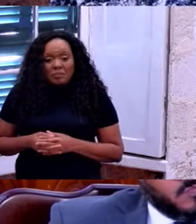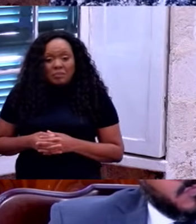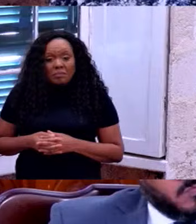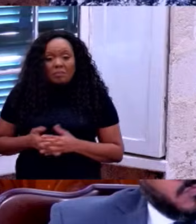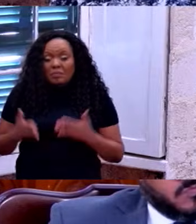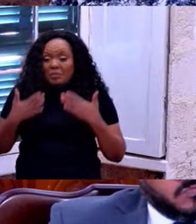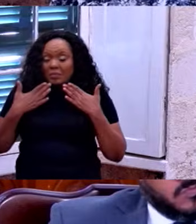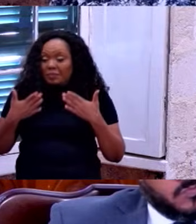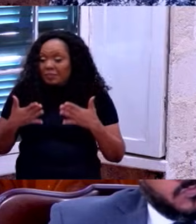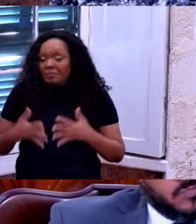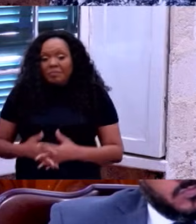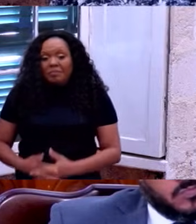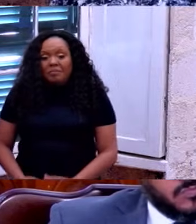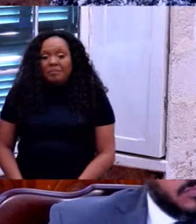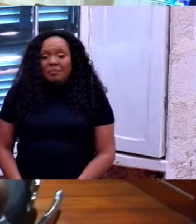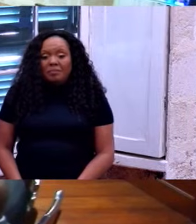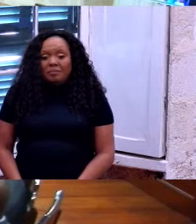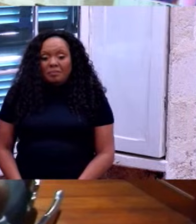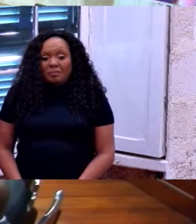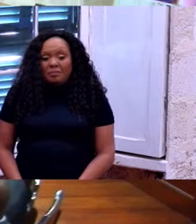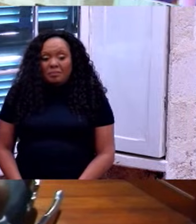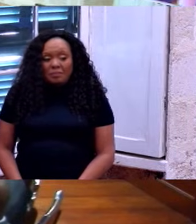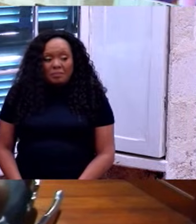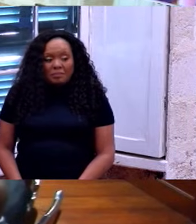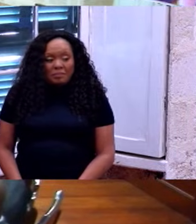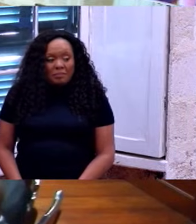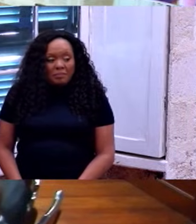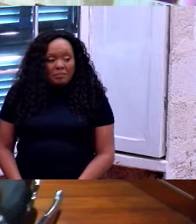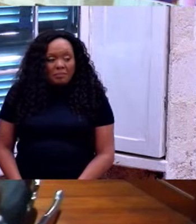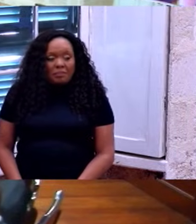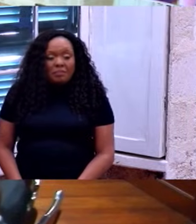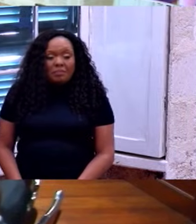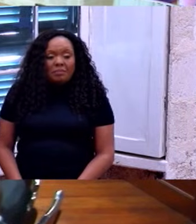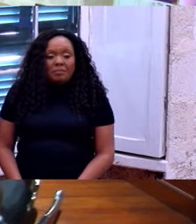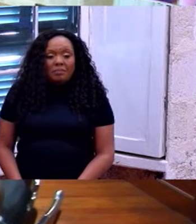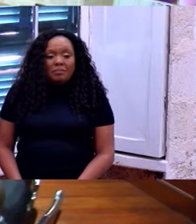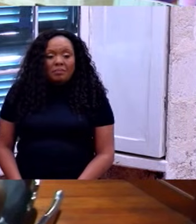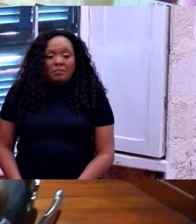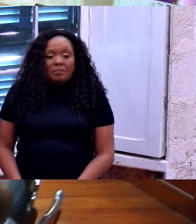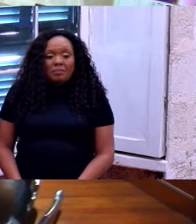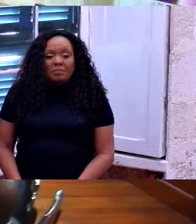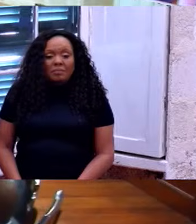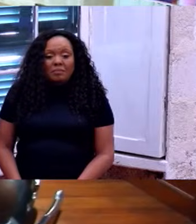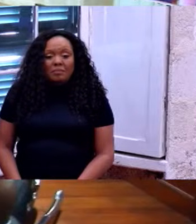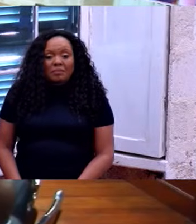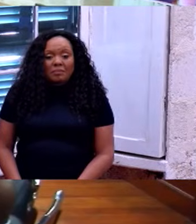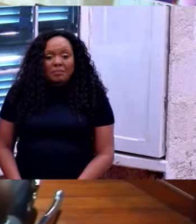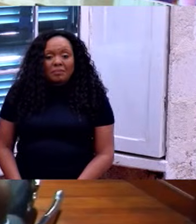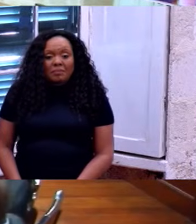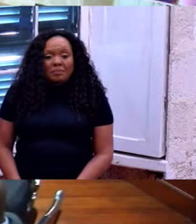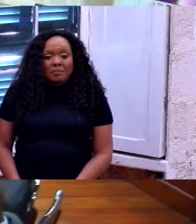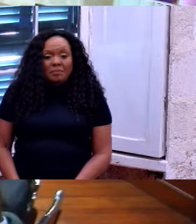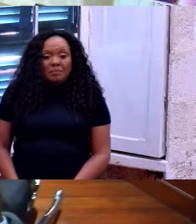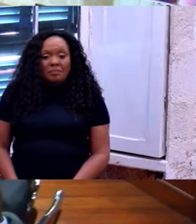obliged to you, Mr. President. Thank you very much, Senator Tate. Her Honor,